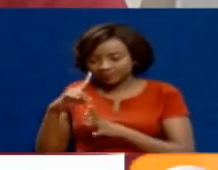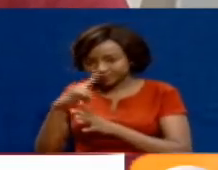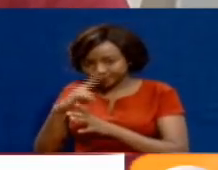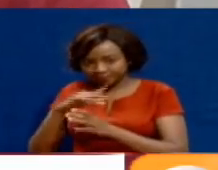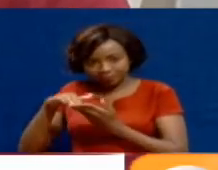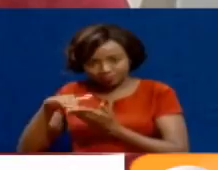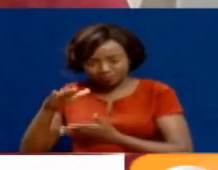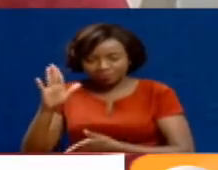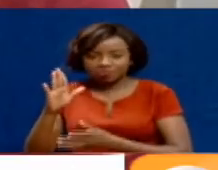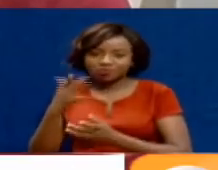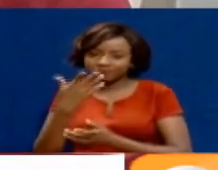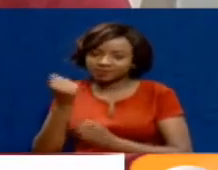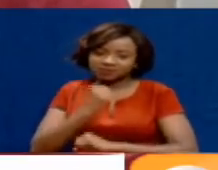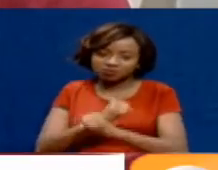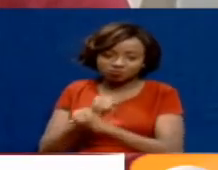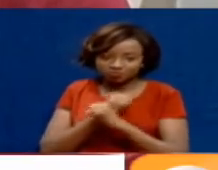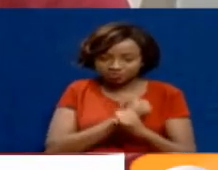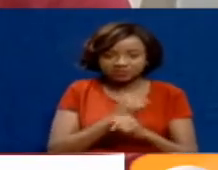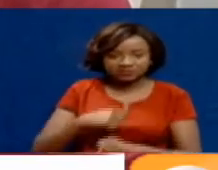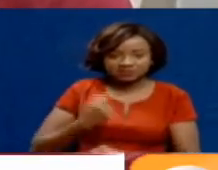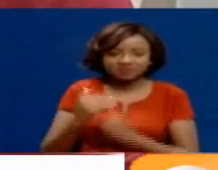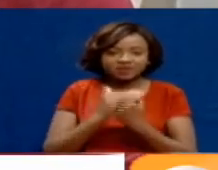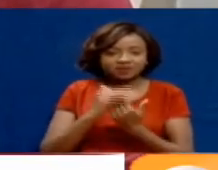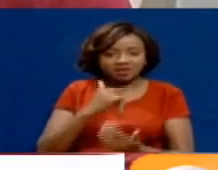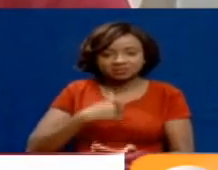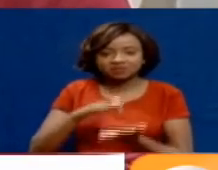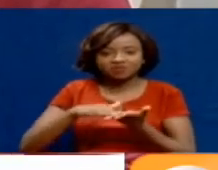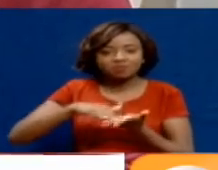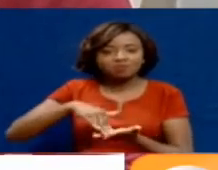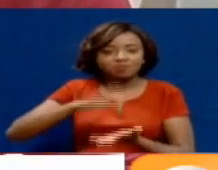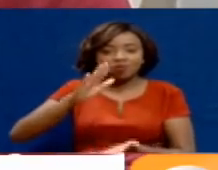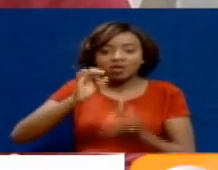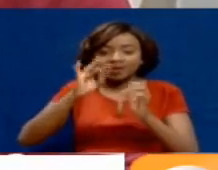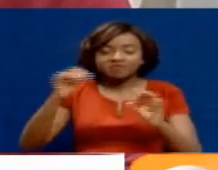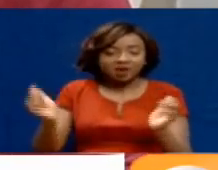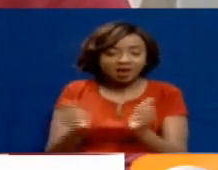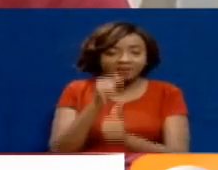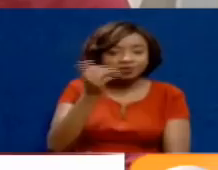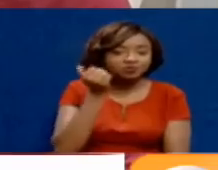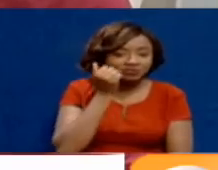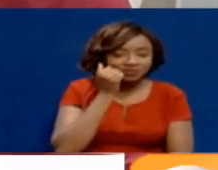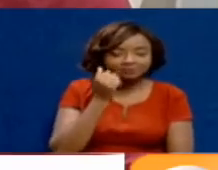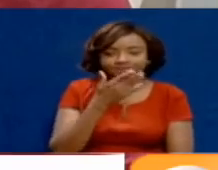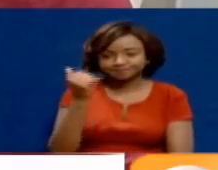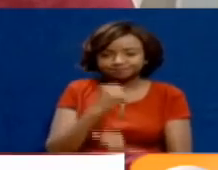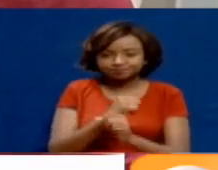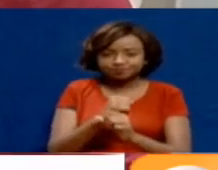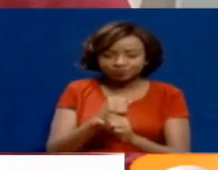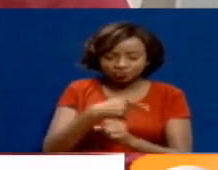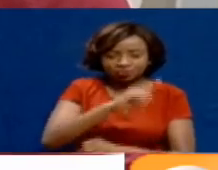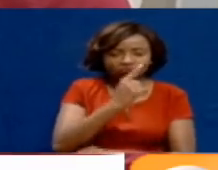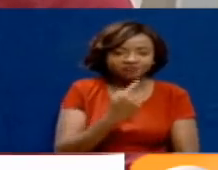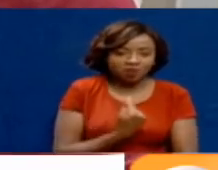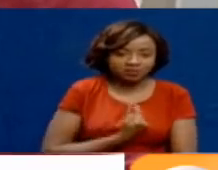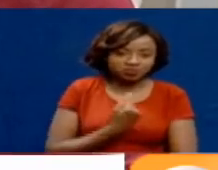be taking extra measures, but most importantly, if they get infected, they need to be more care needs to be taken before they get